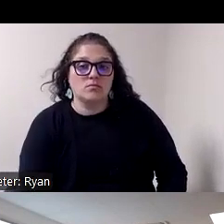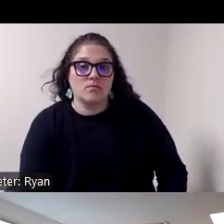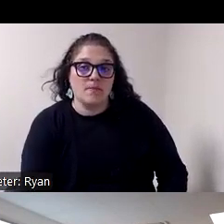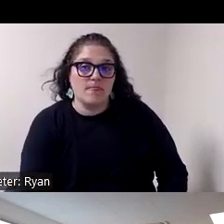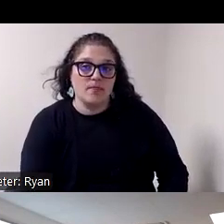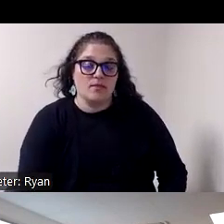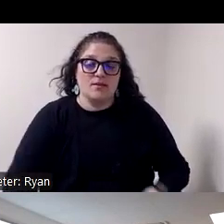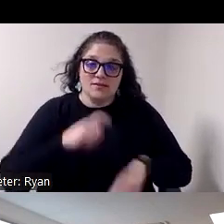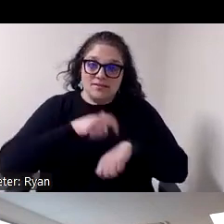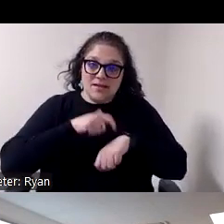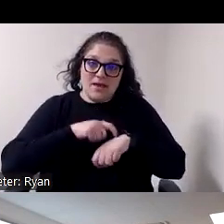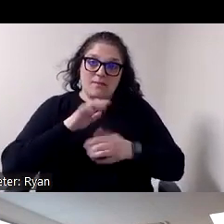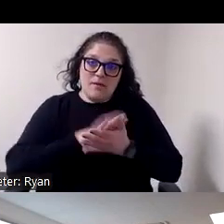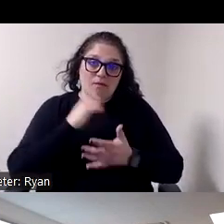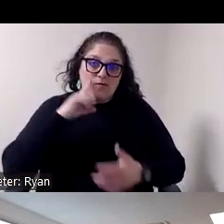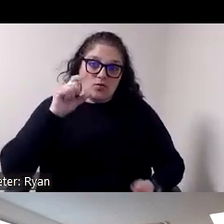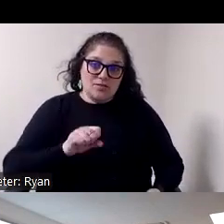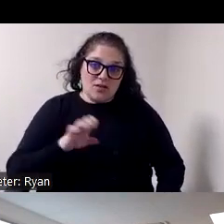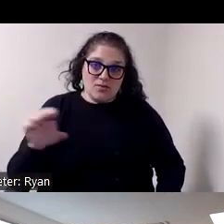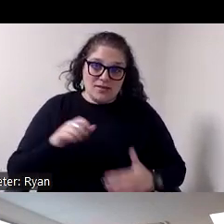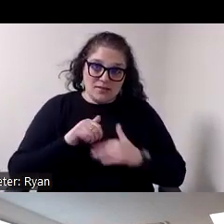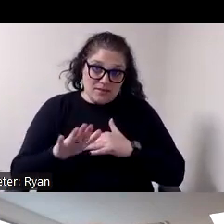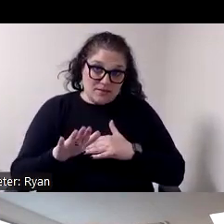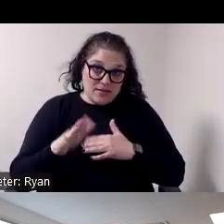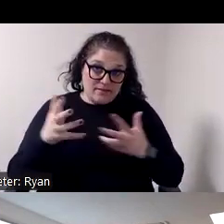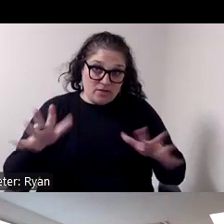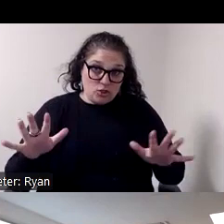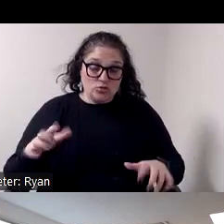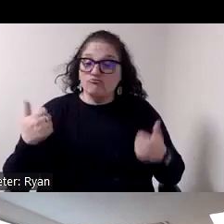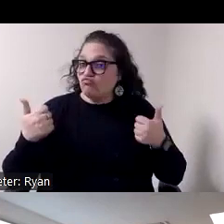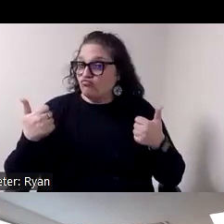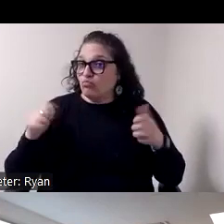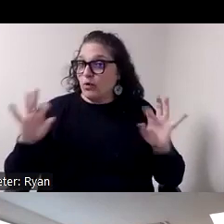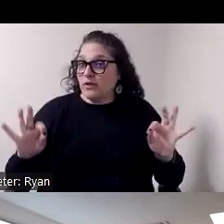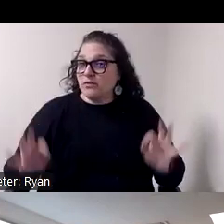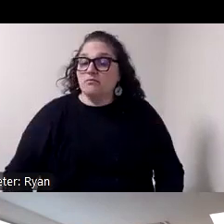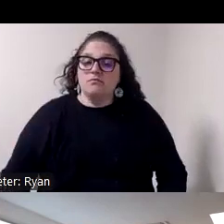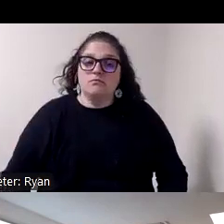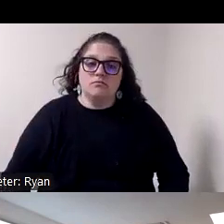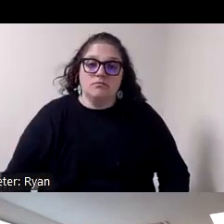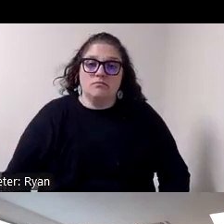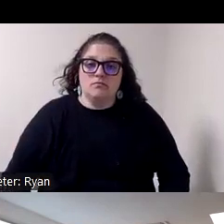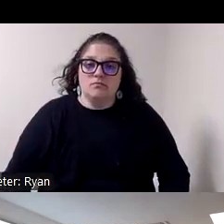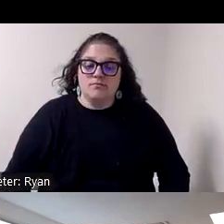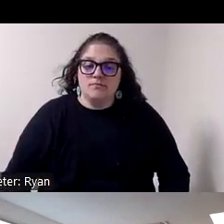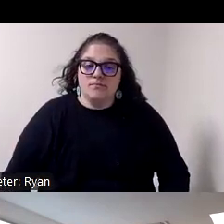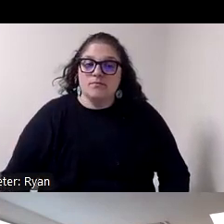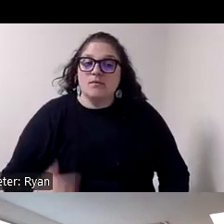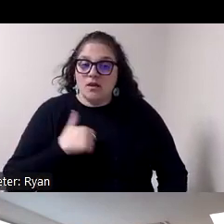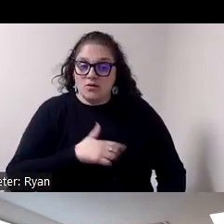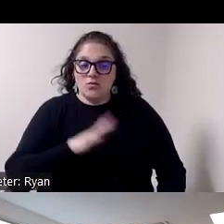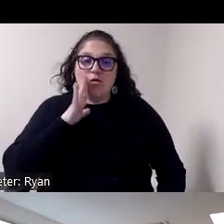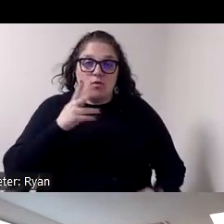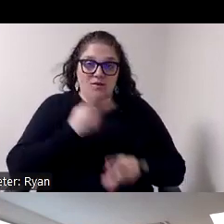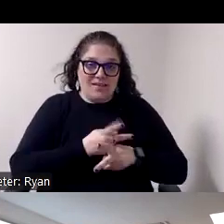timesheets for Southeast have been submitted. Yeah, that works perfectly. Okay. And we will be keeping the same